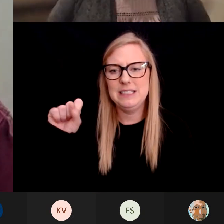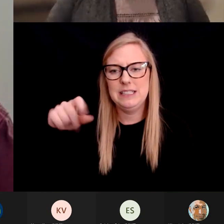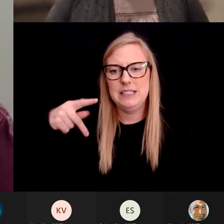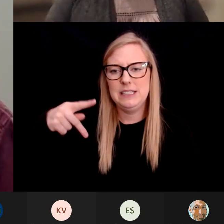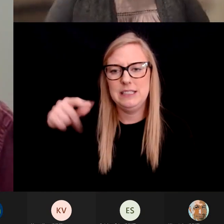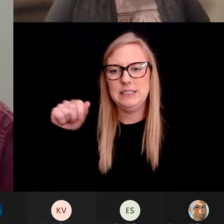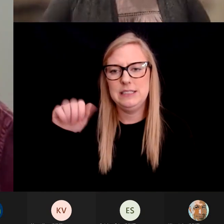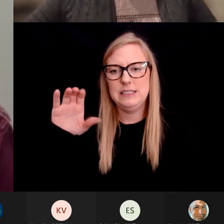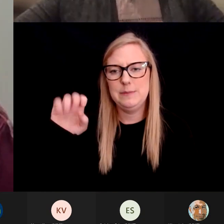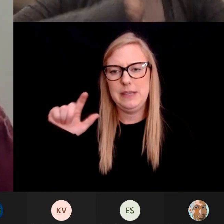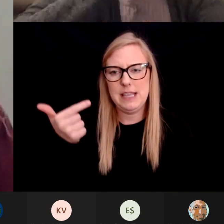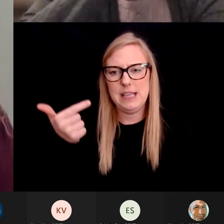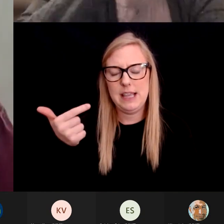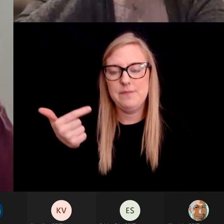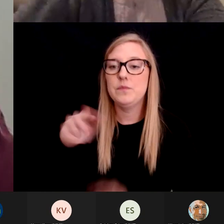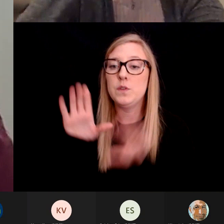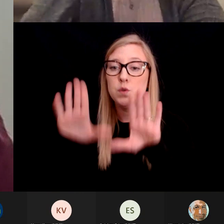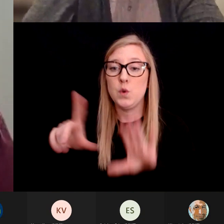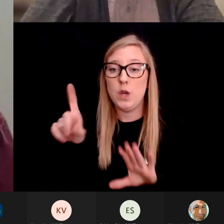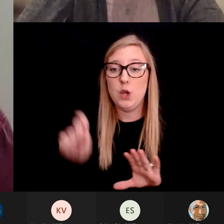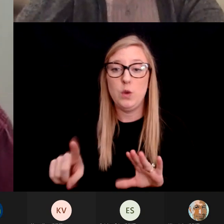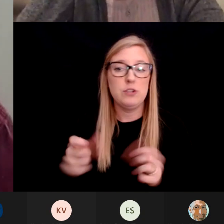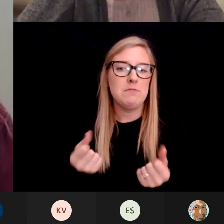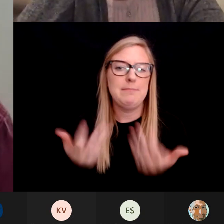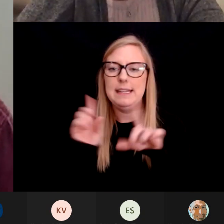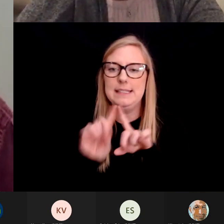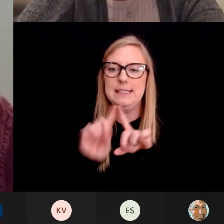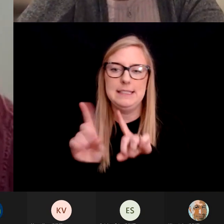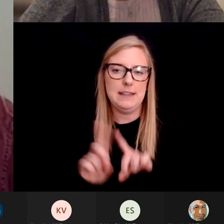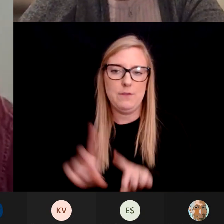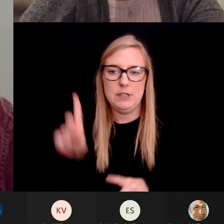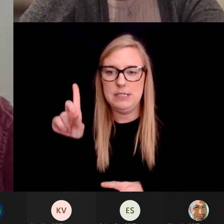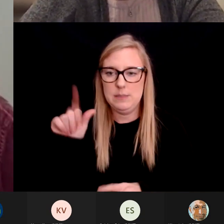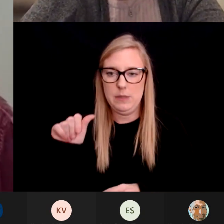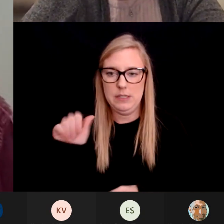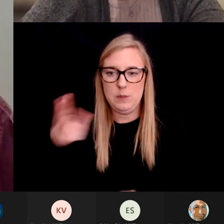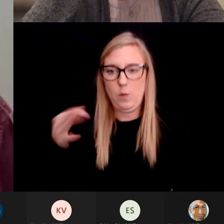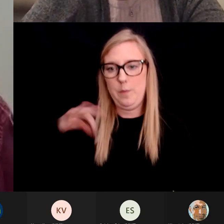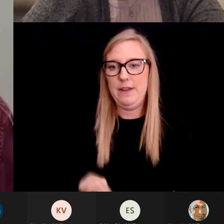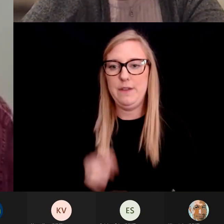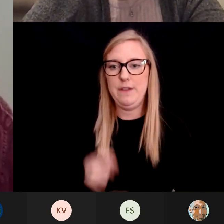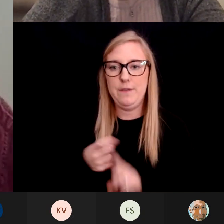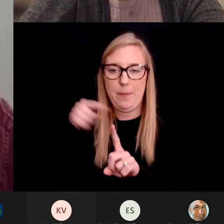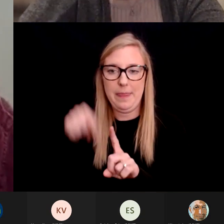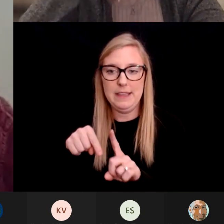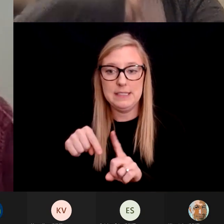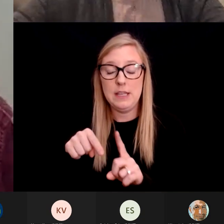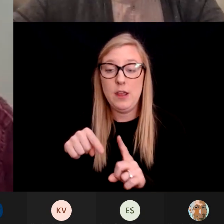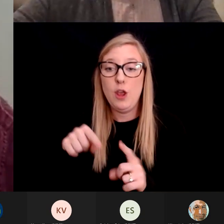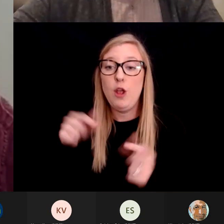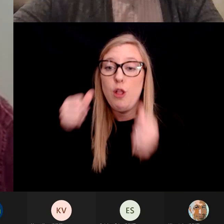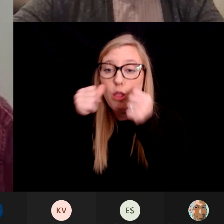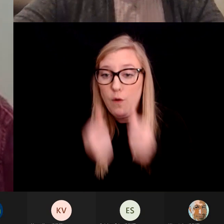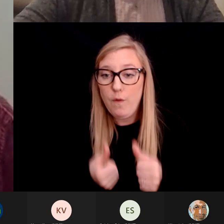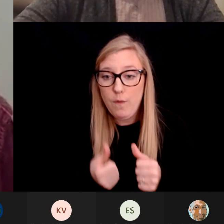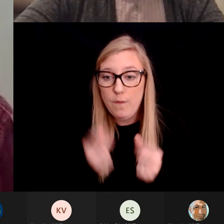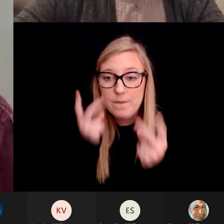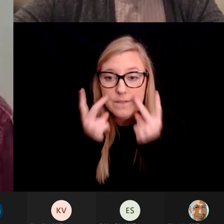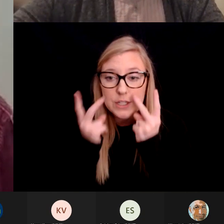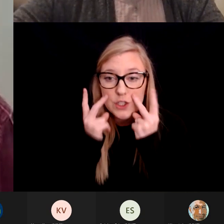different disabilities that benefit from this criteria. Low vision, for sure, as